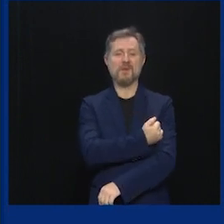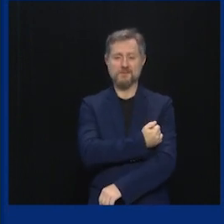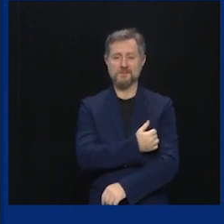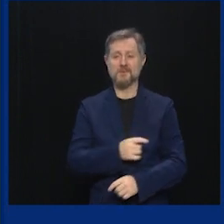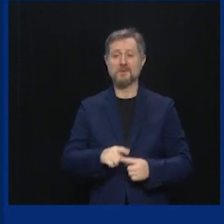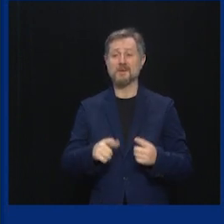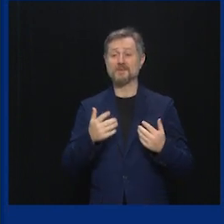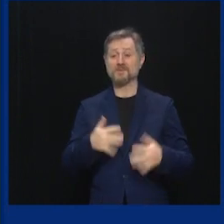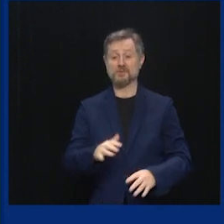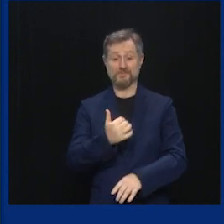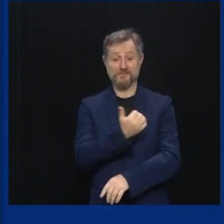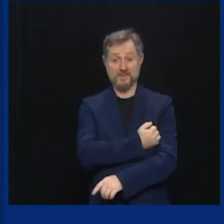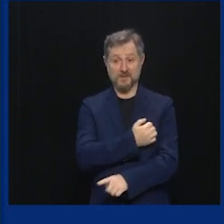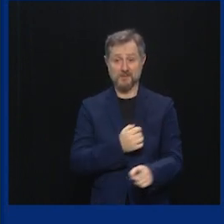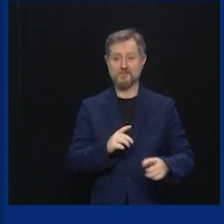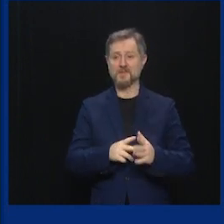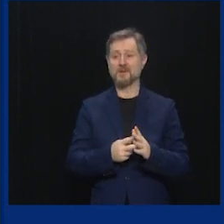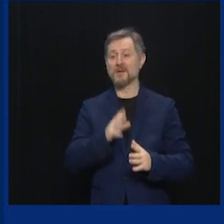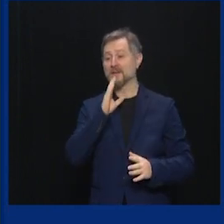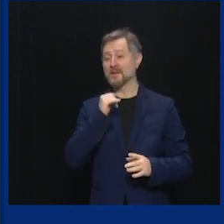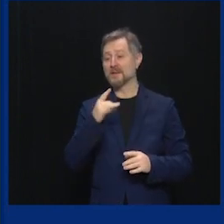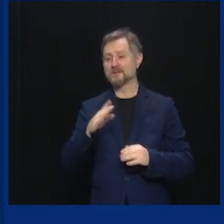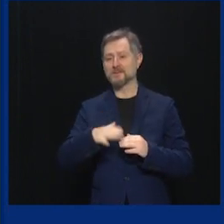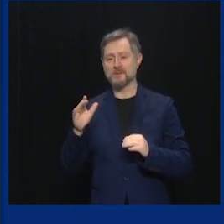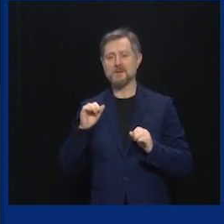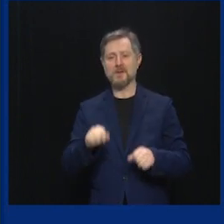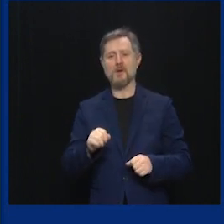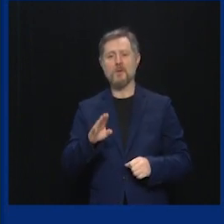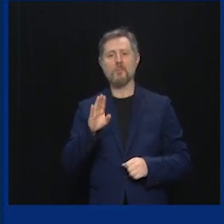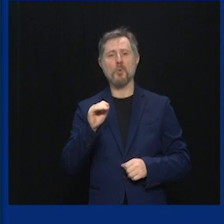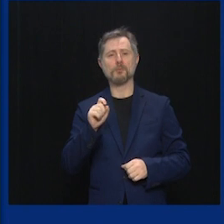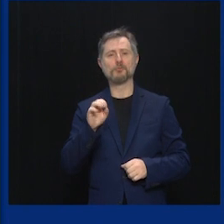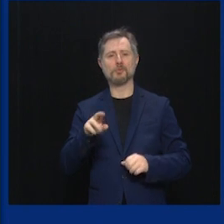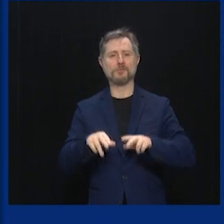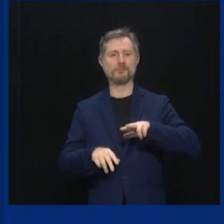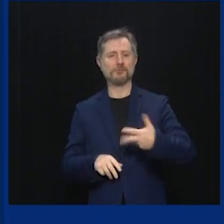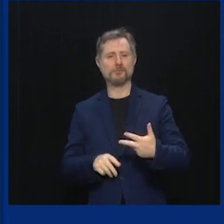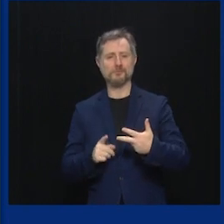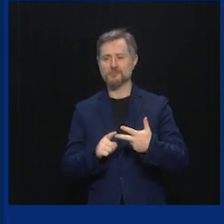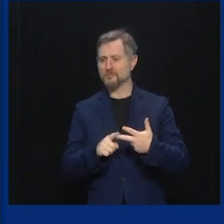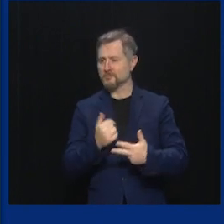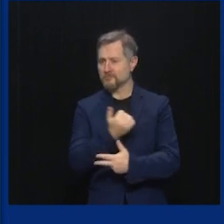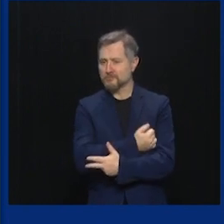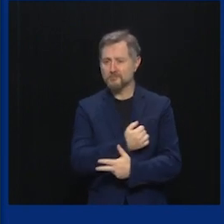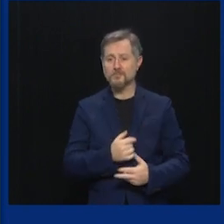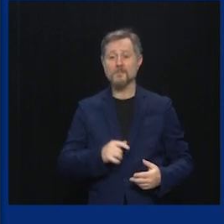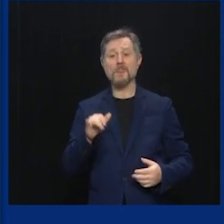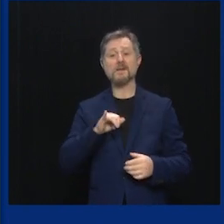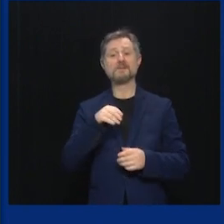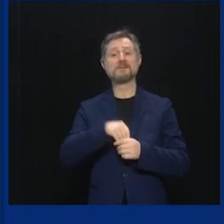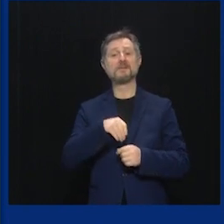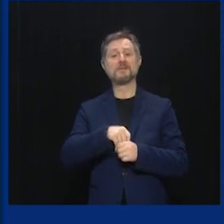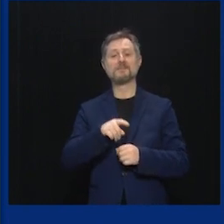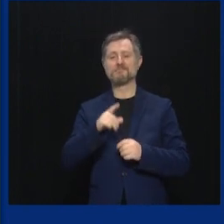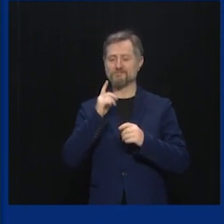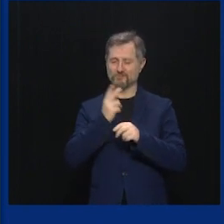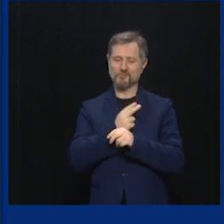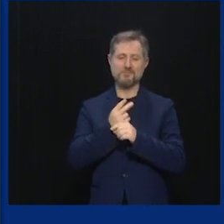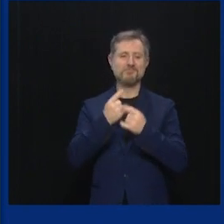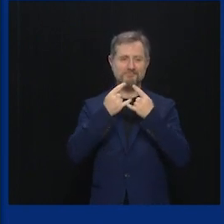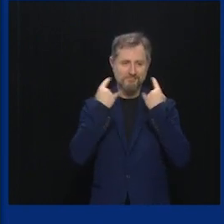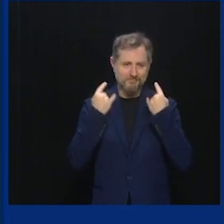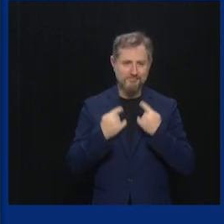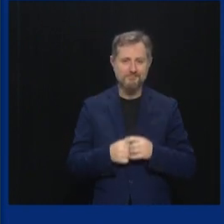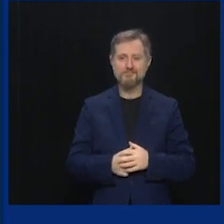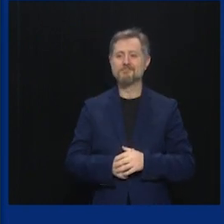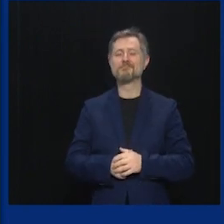if you're over the age of 18. We are recommending highly that people wear masks indoors, that they already have to. If they